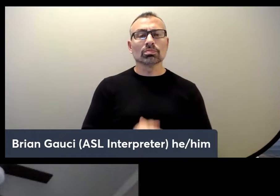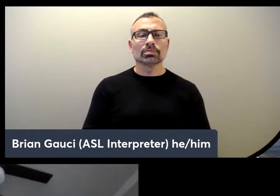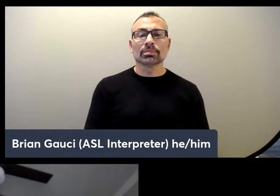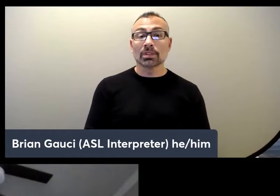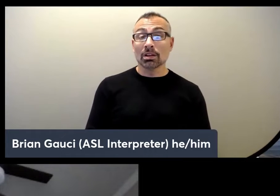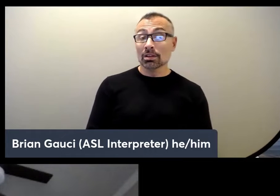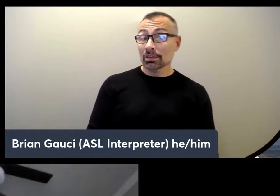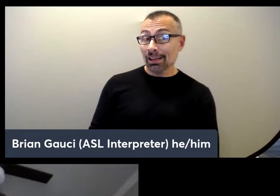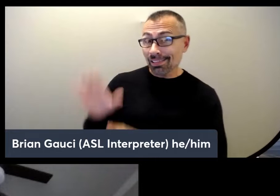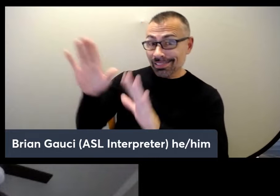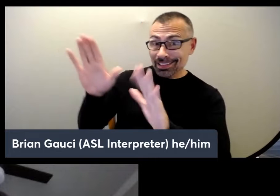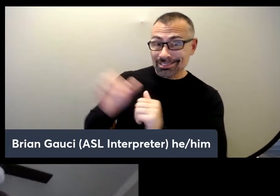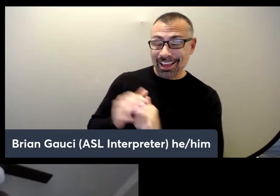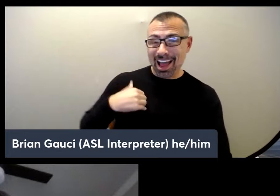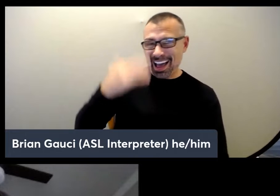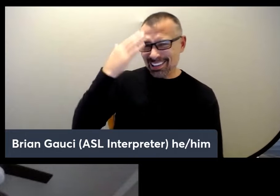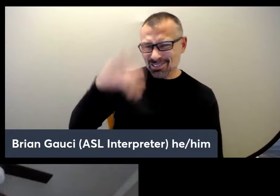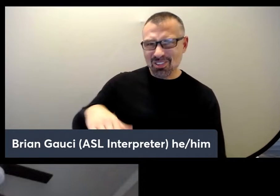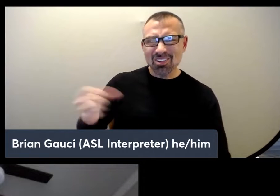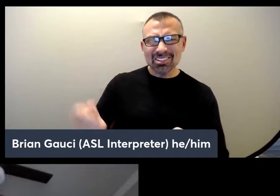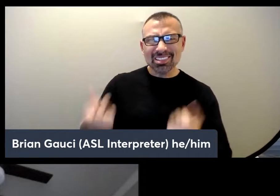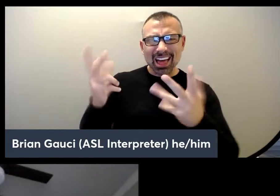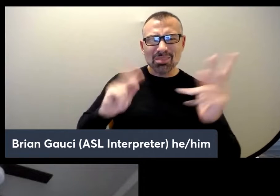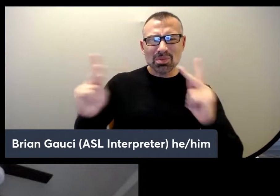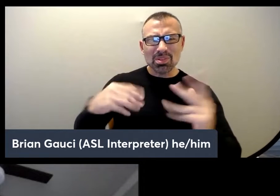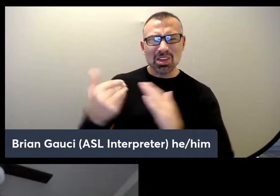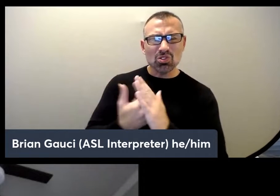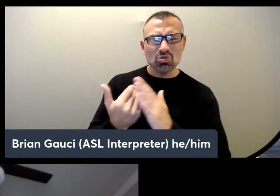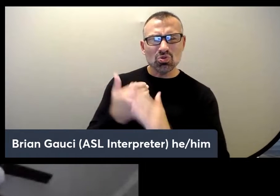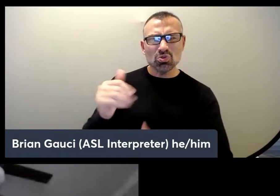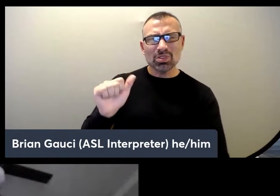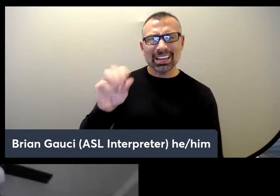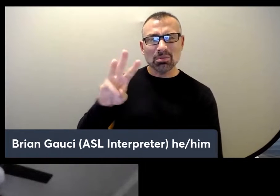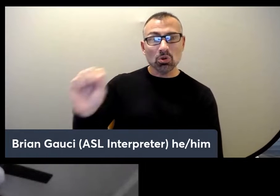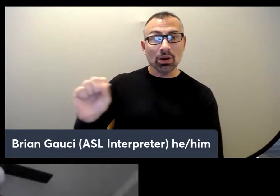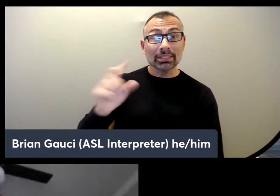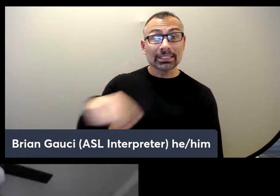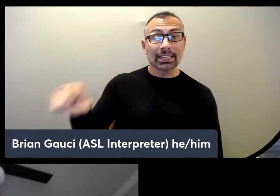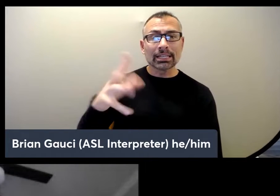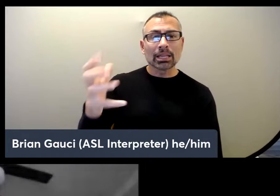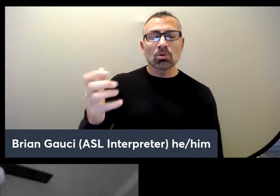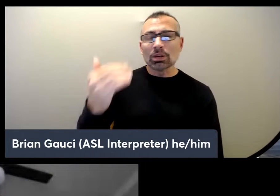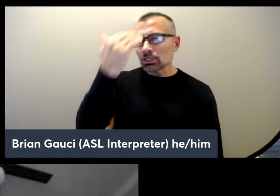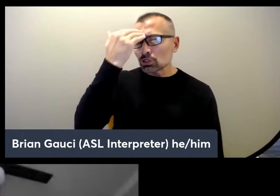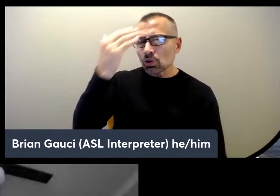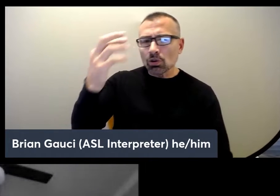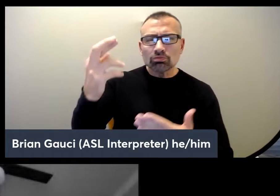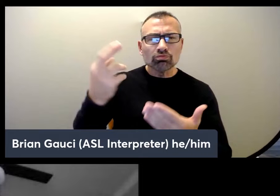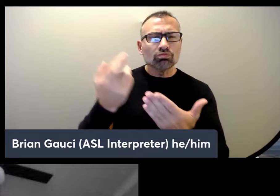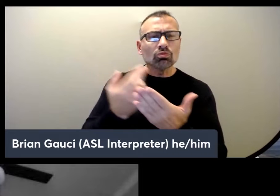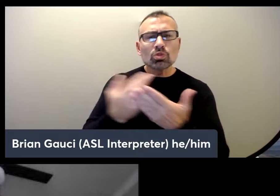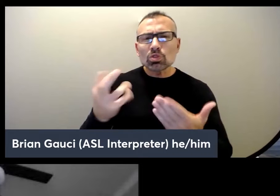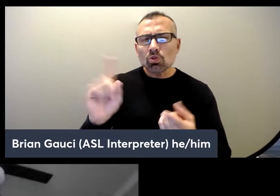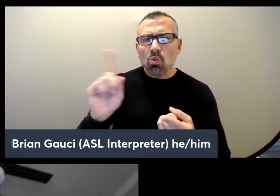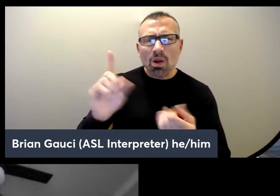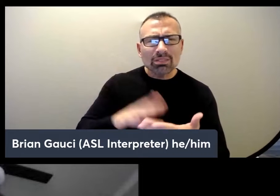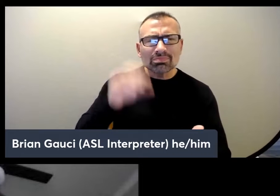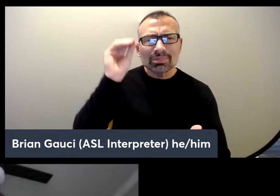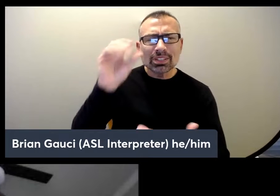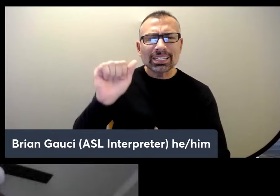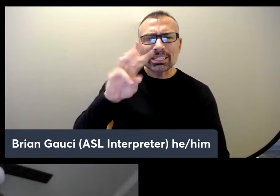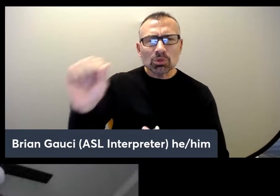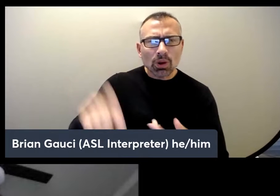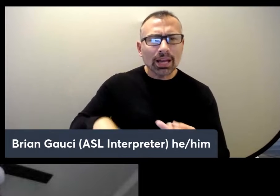great. And I know there's a lot of people here that are newer to AWS and they just want to find out resources where they can learn AWS,